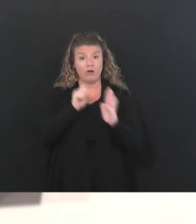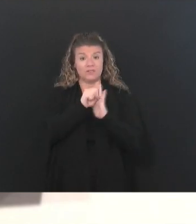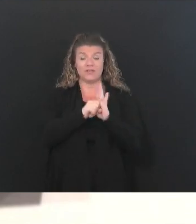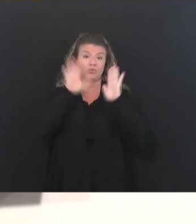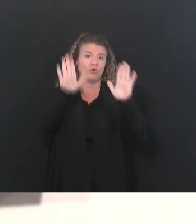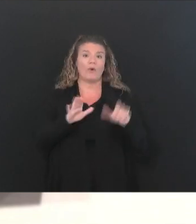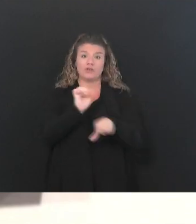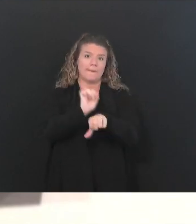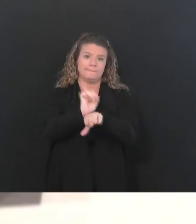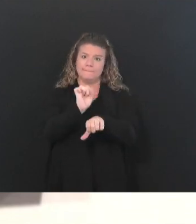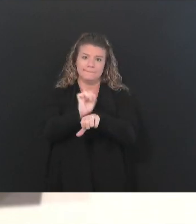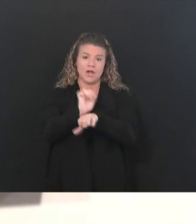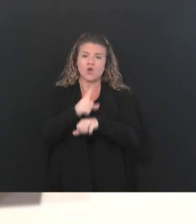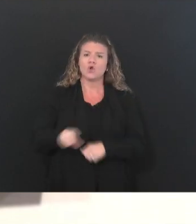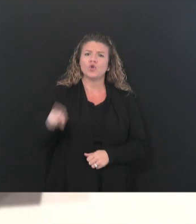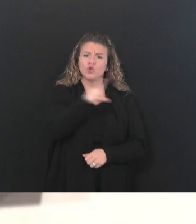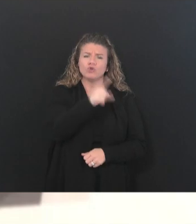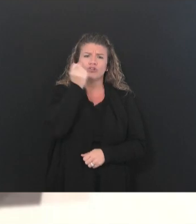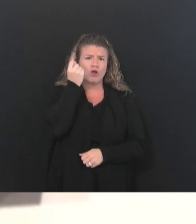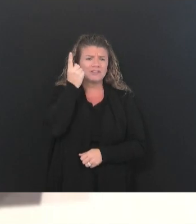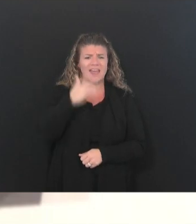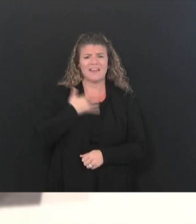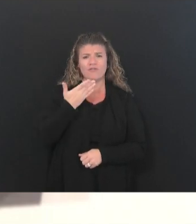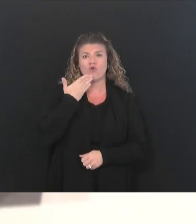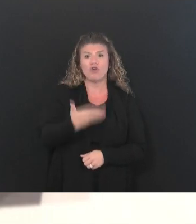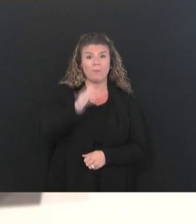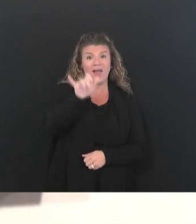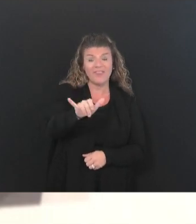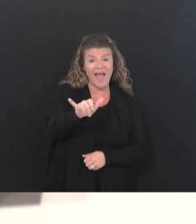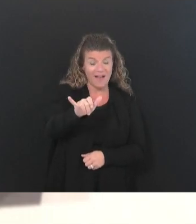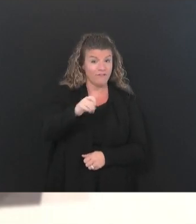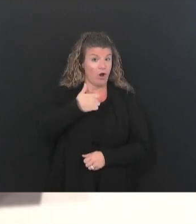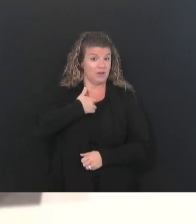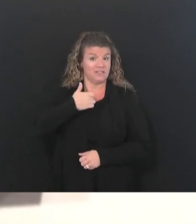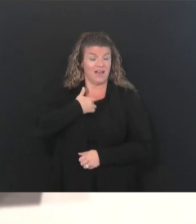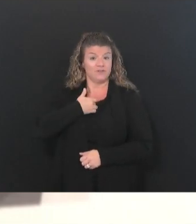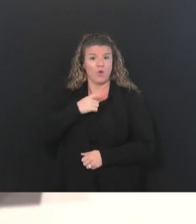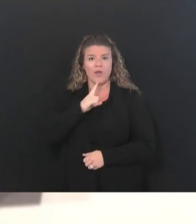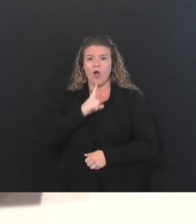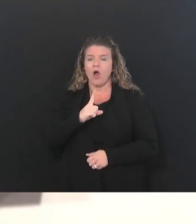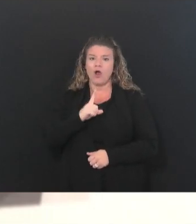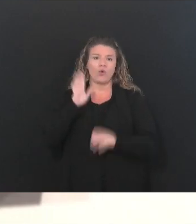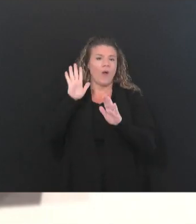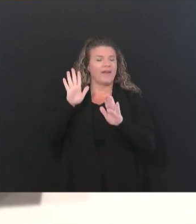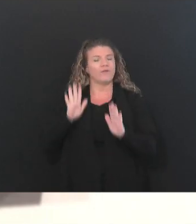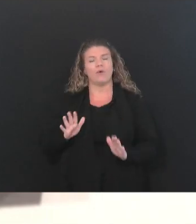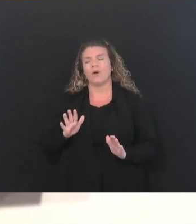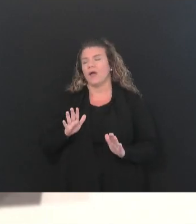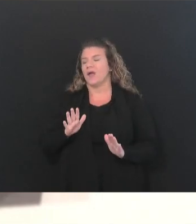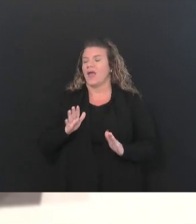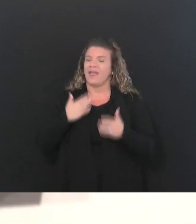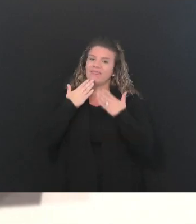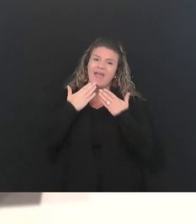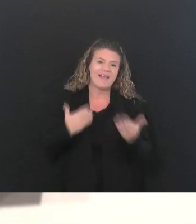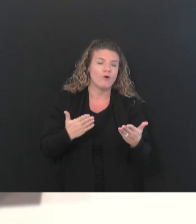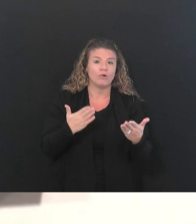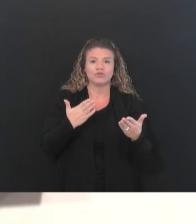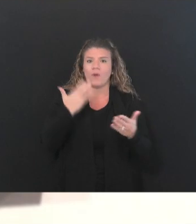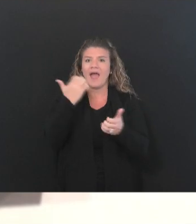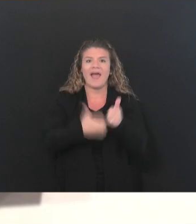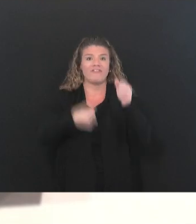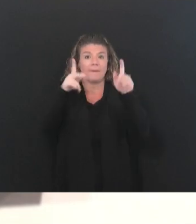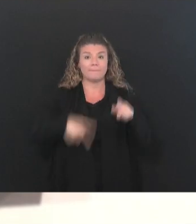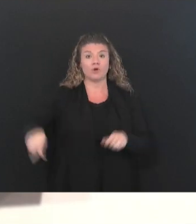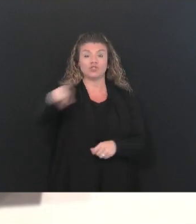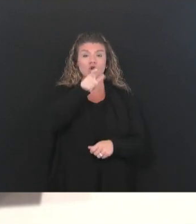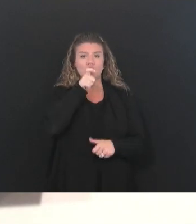should feel good about that. And for us, we are incredibly grateful and indebted to each person who